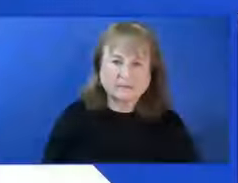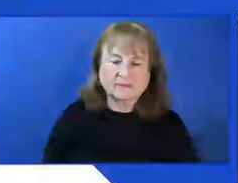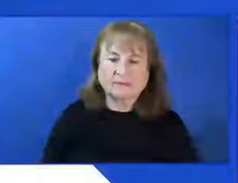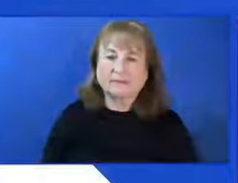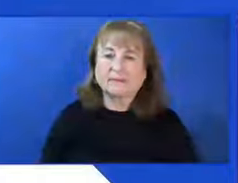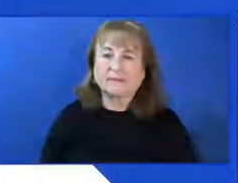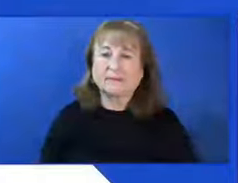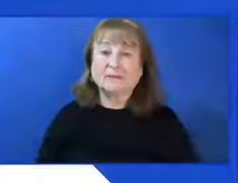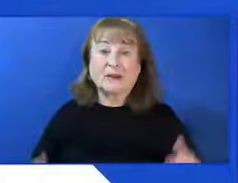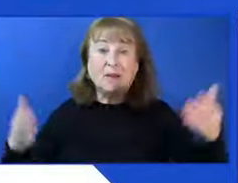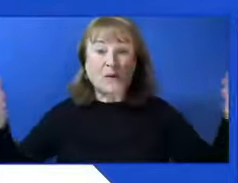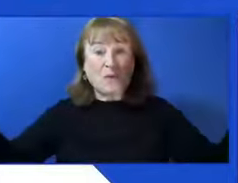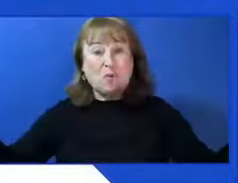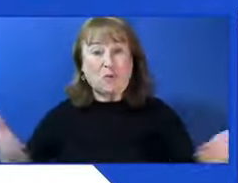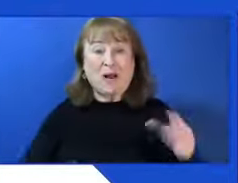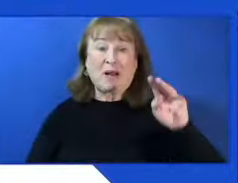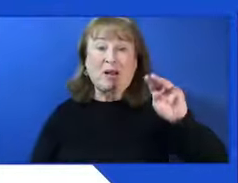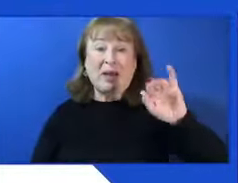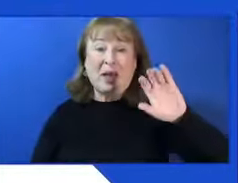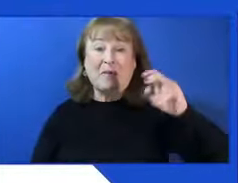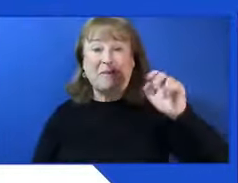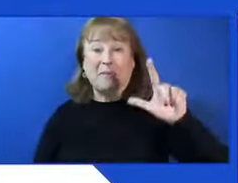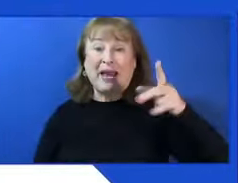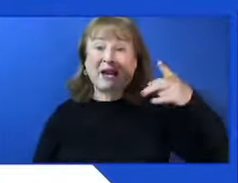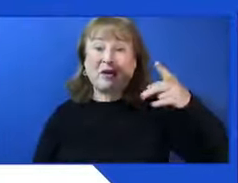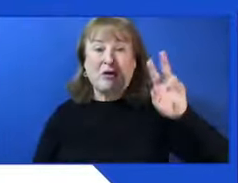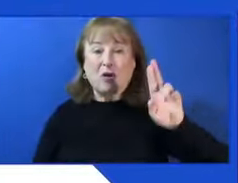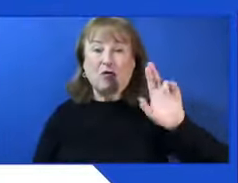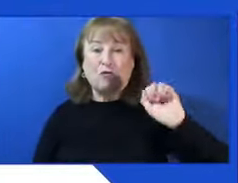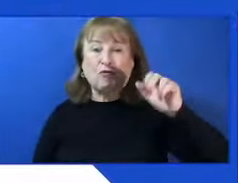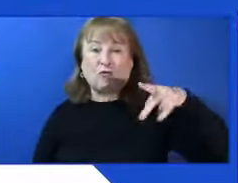Please welcome Michael Rappaport.